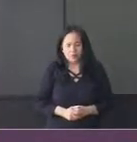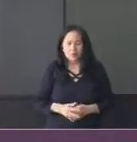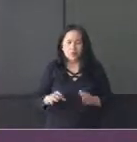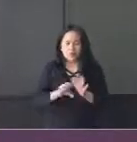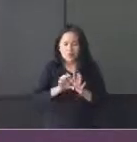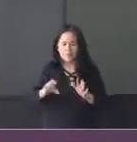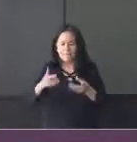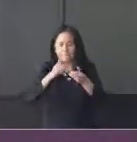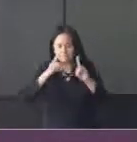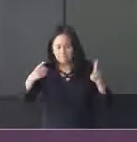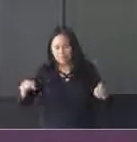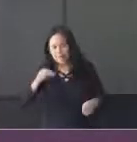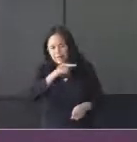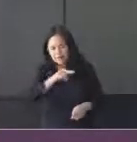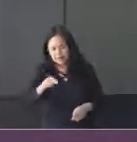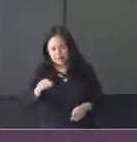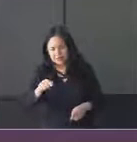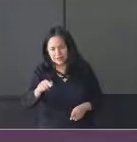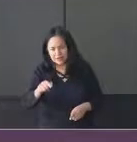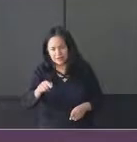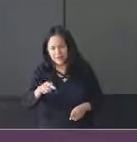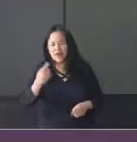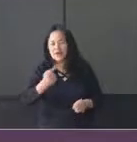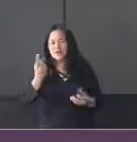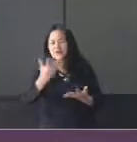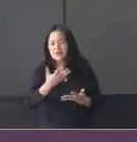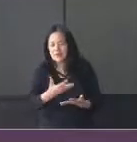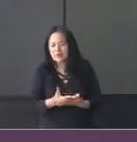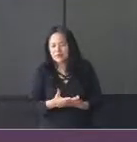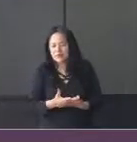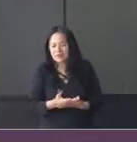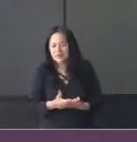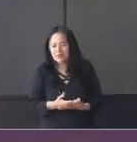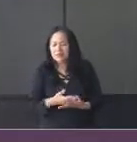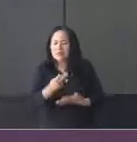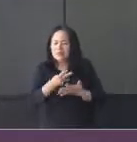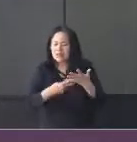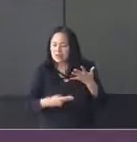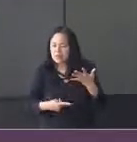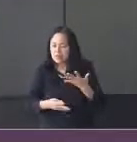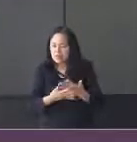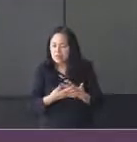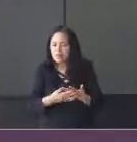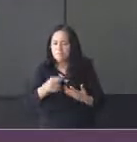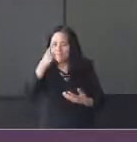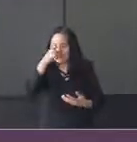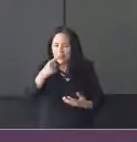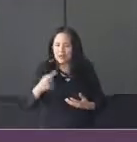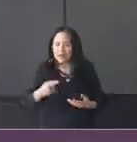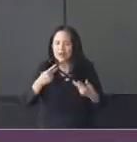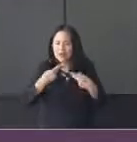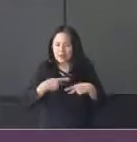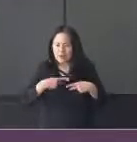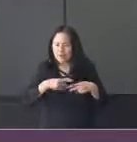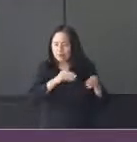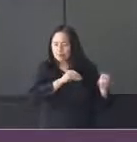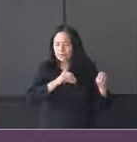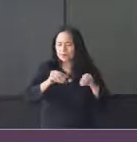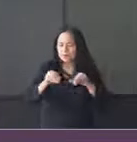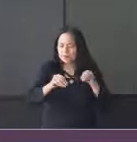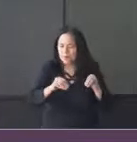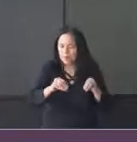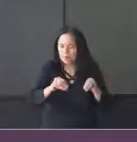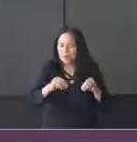in this concerted development plan. What we are implementing is a human mobility plan with